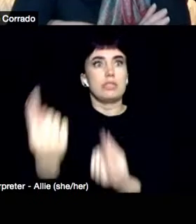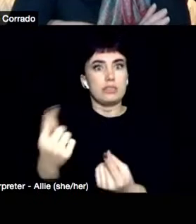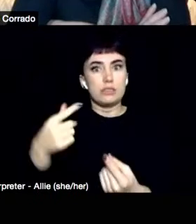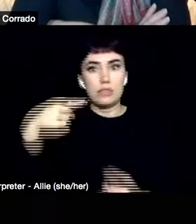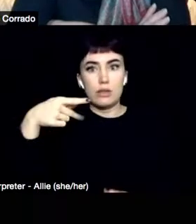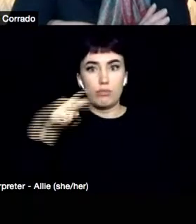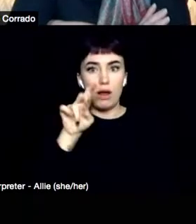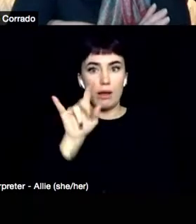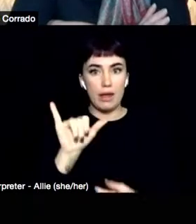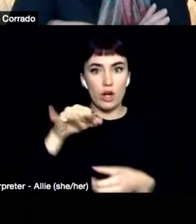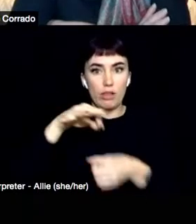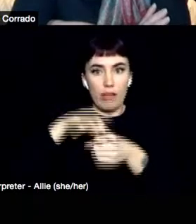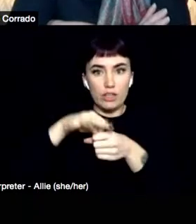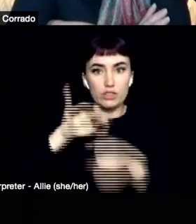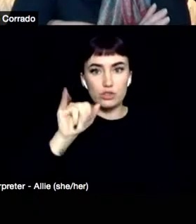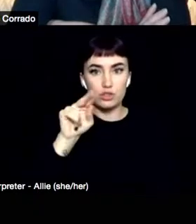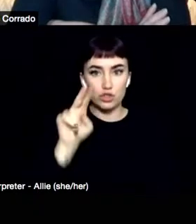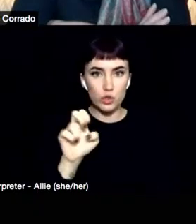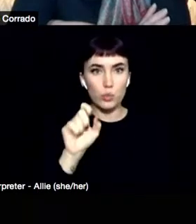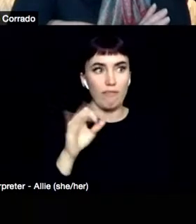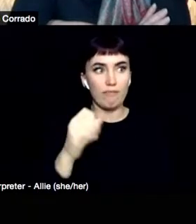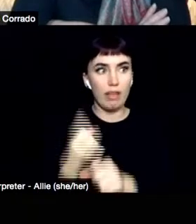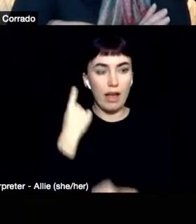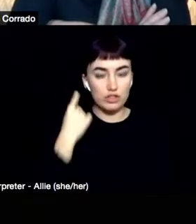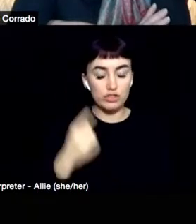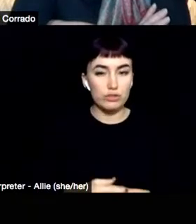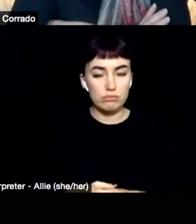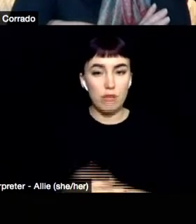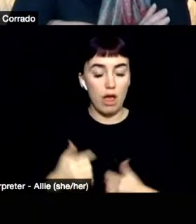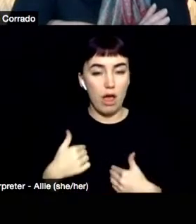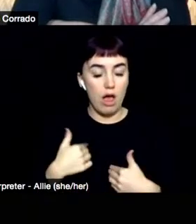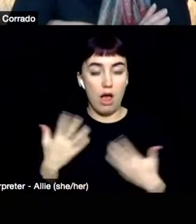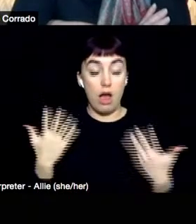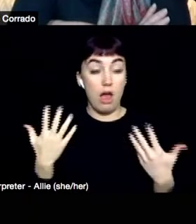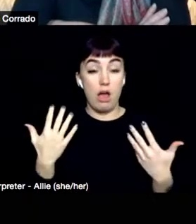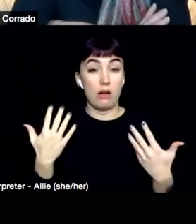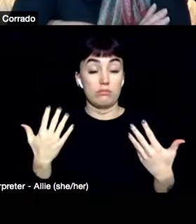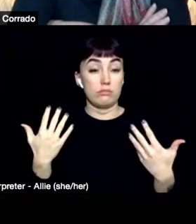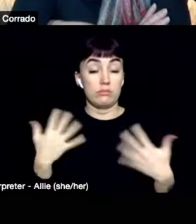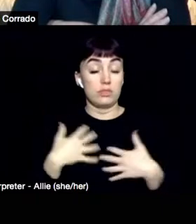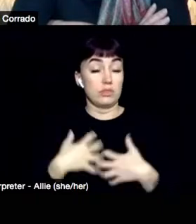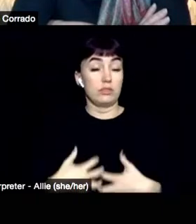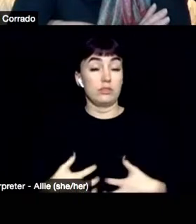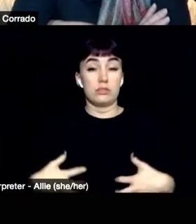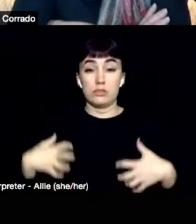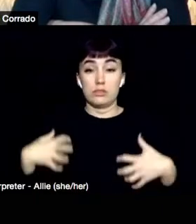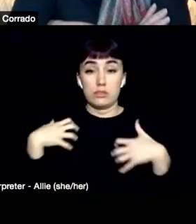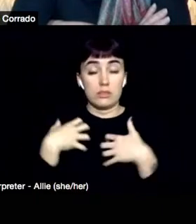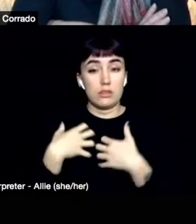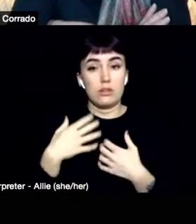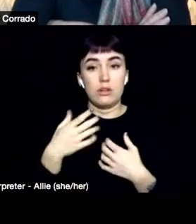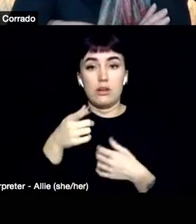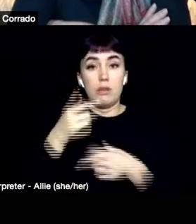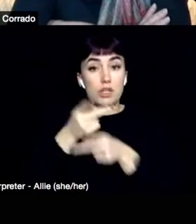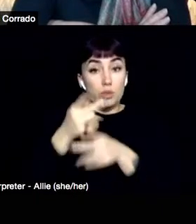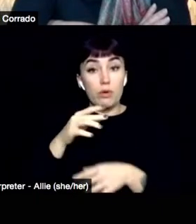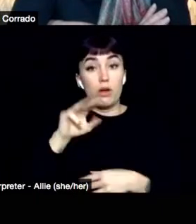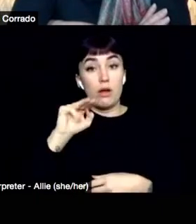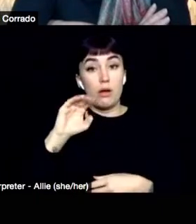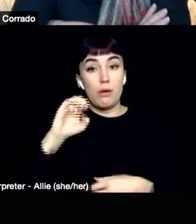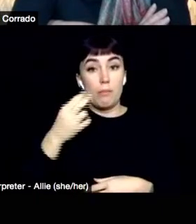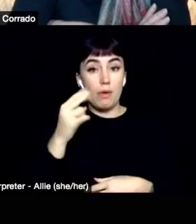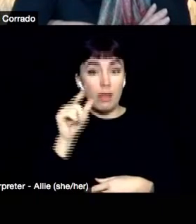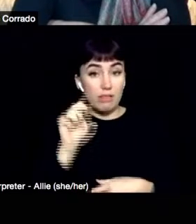in June of last year. I am absolutely disgusted by Supervisor Mealy's